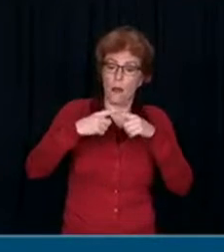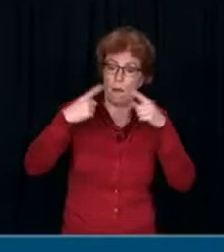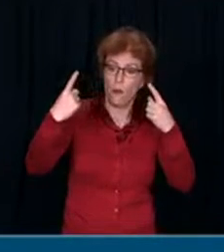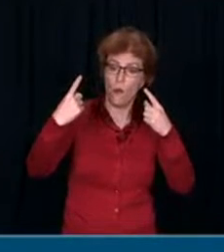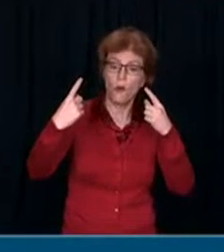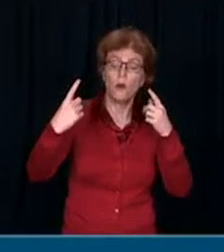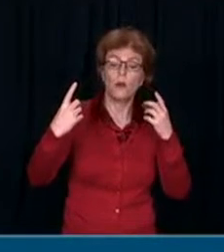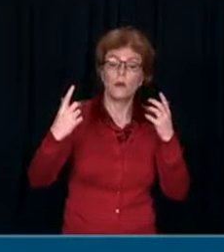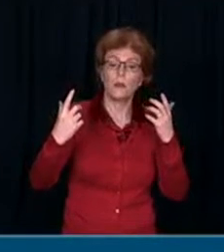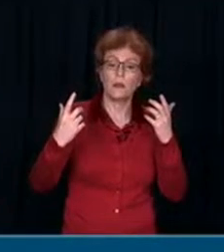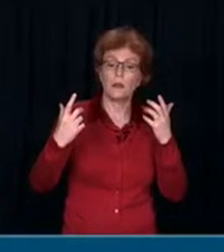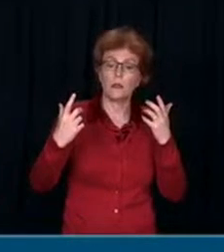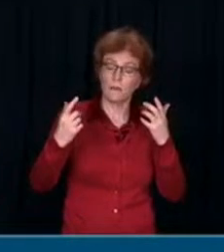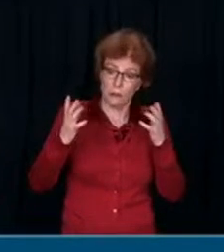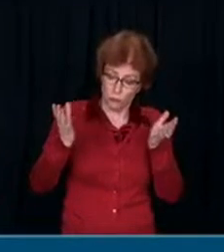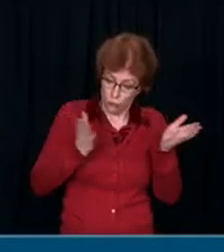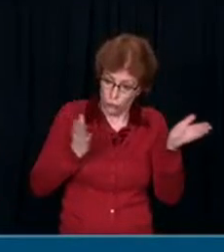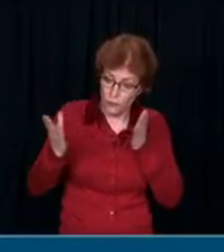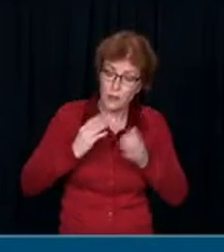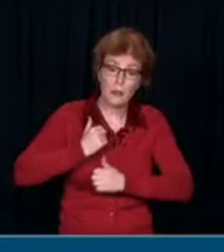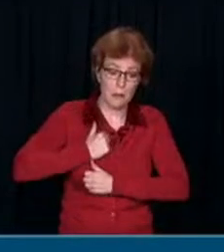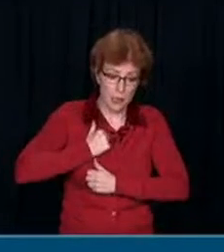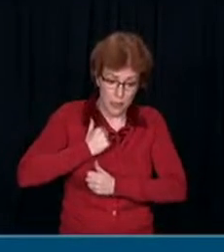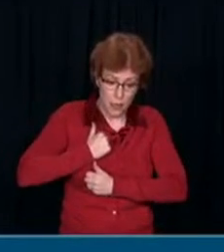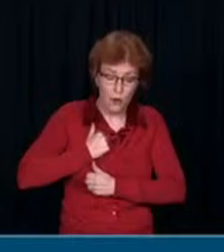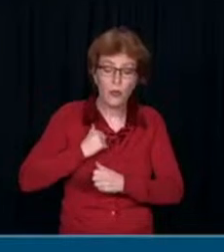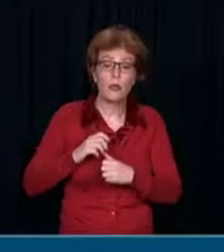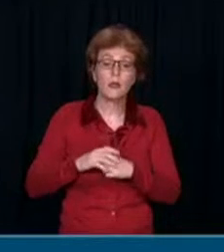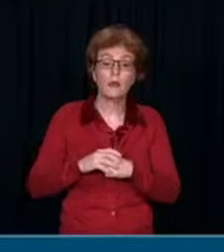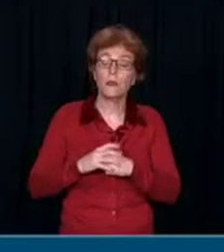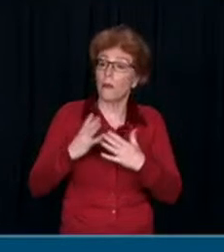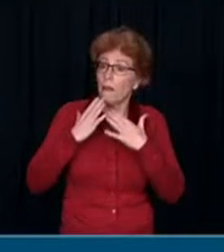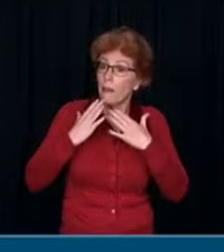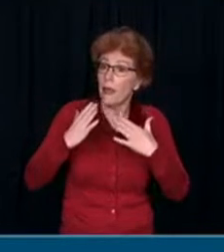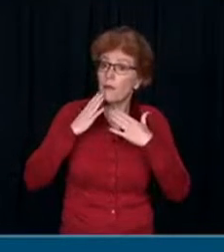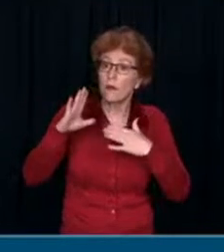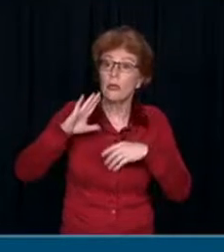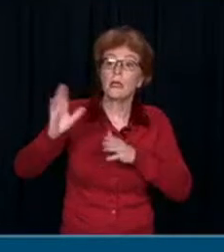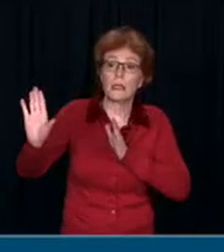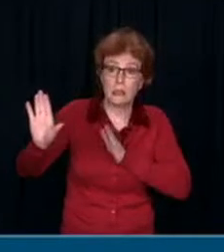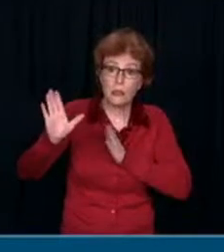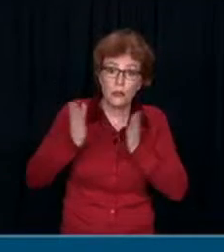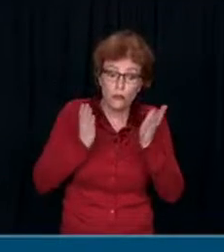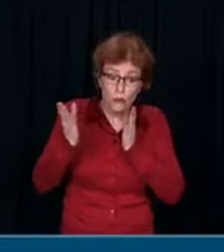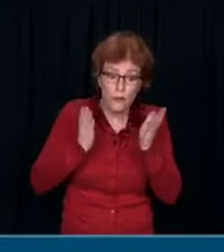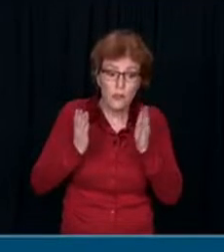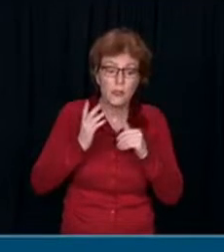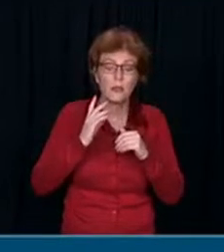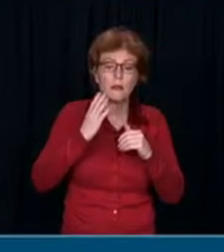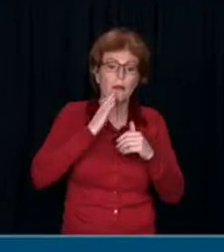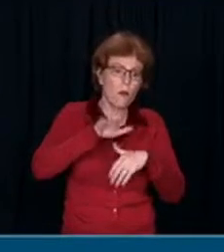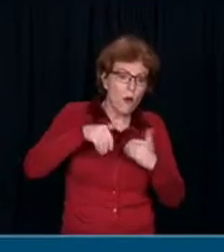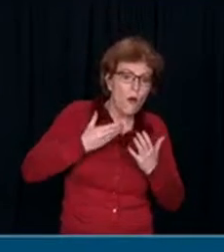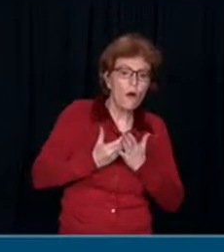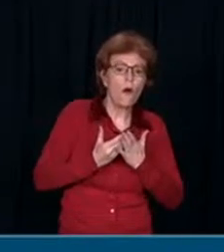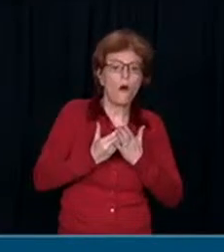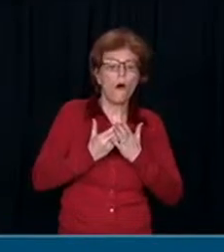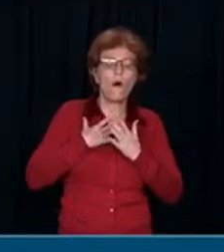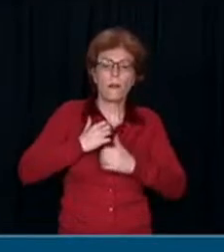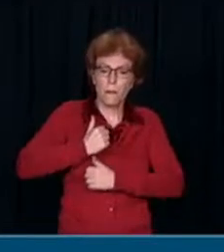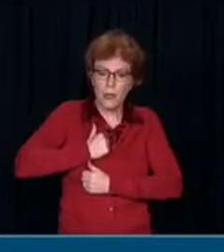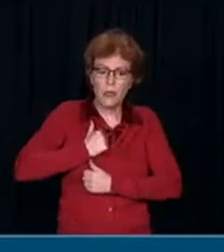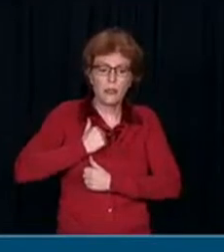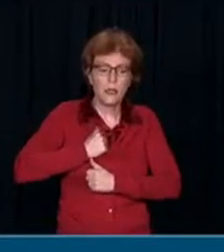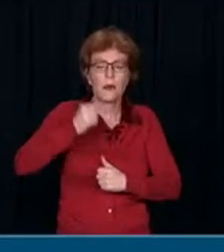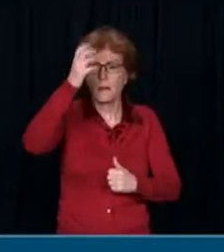been in service in the military, and we thank him for his service, and we thank all our